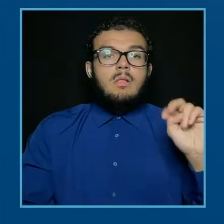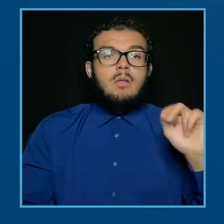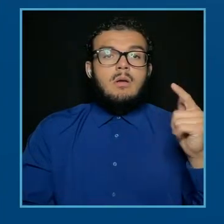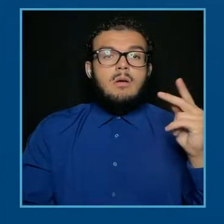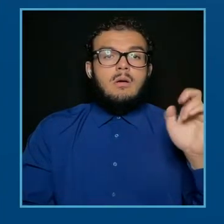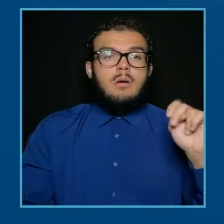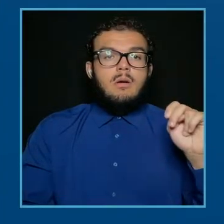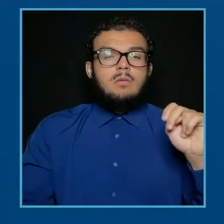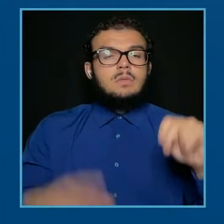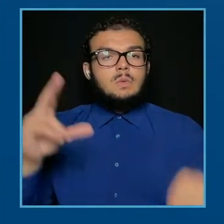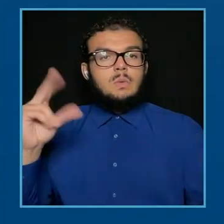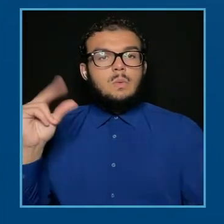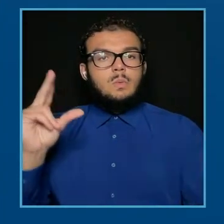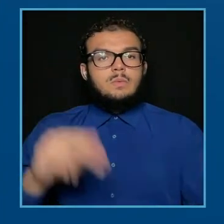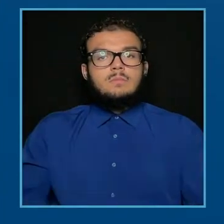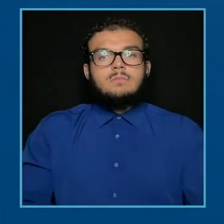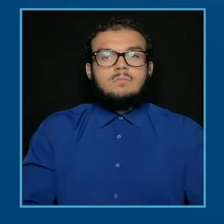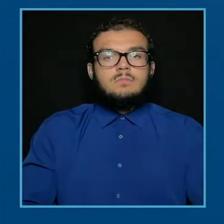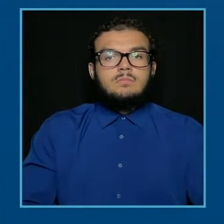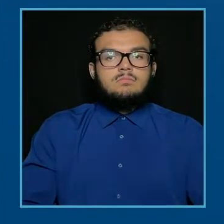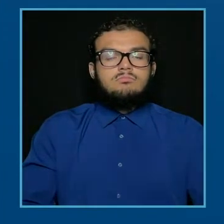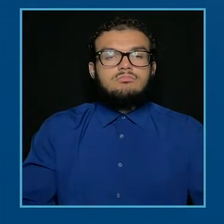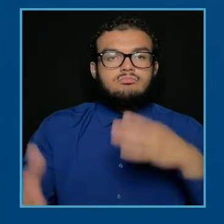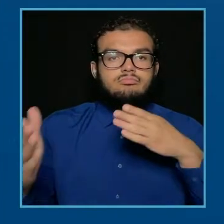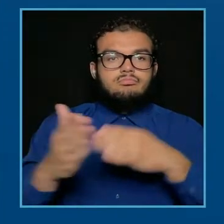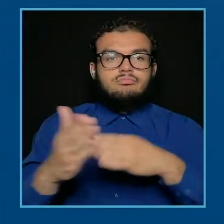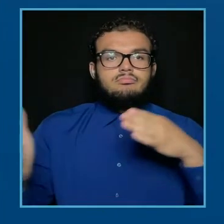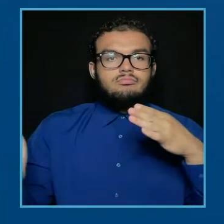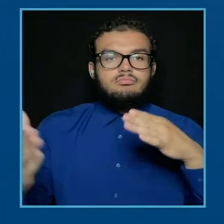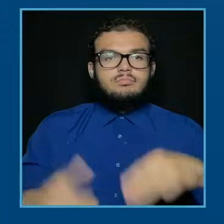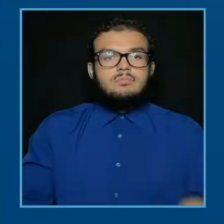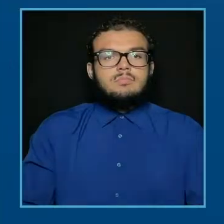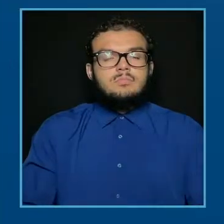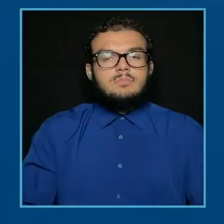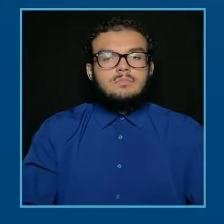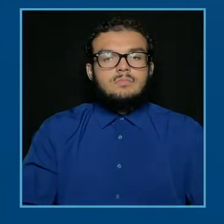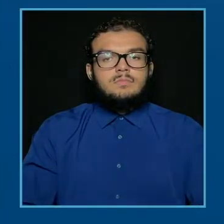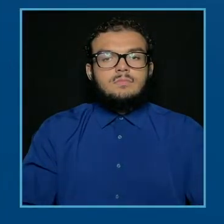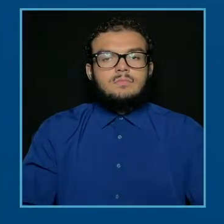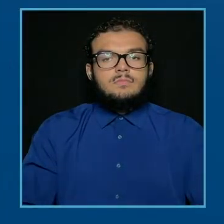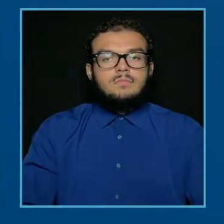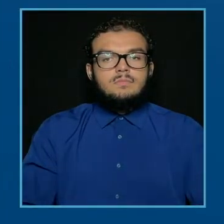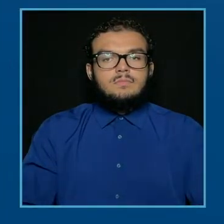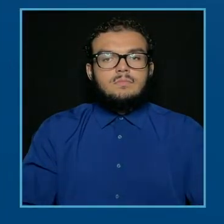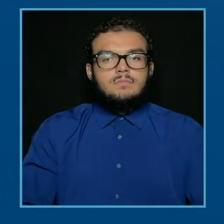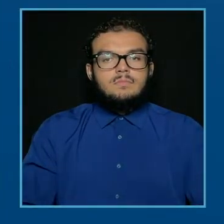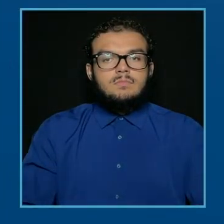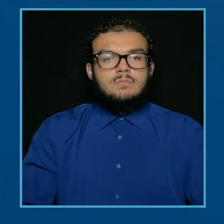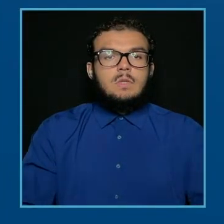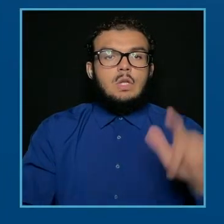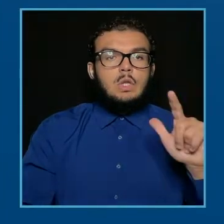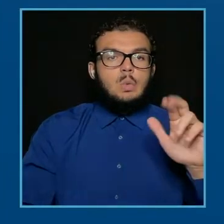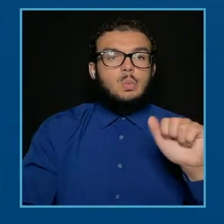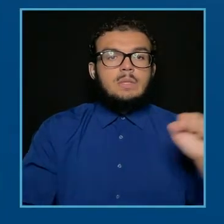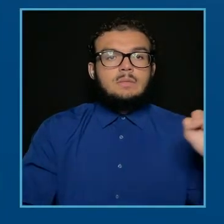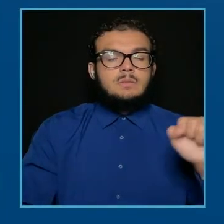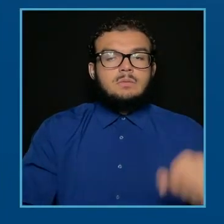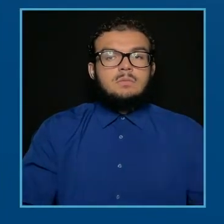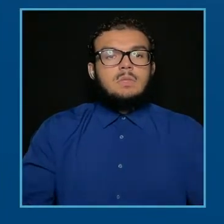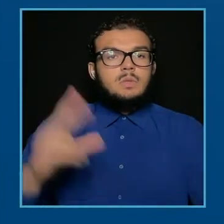No. Ms. Long Hong votes against. Ms. Lucas.